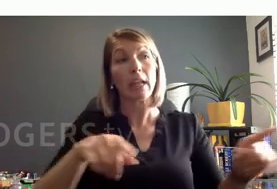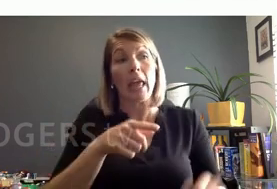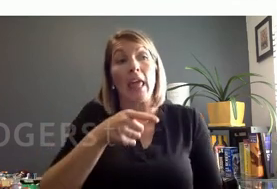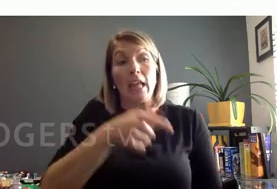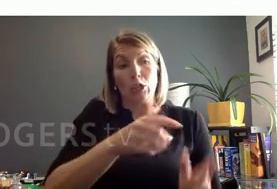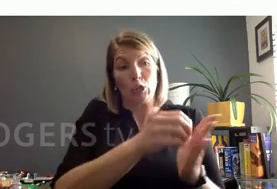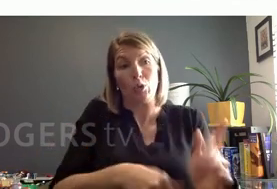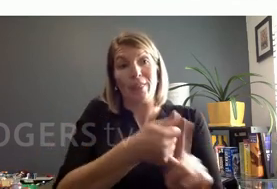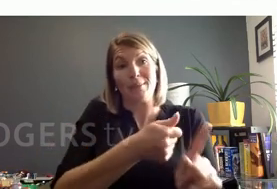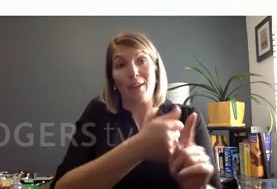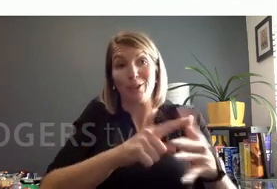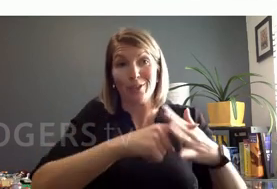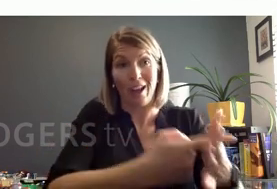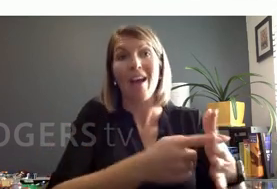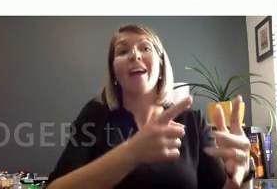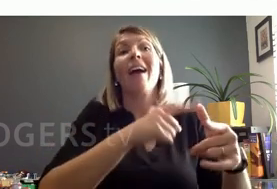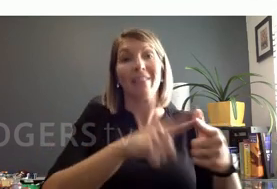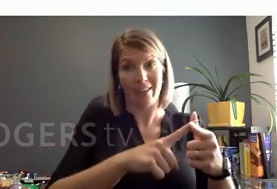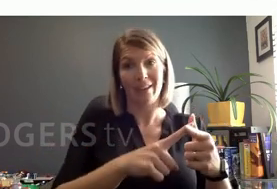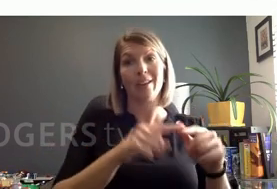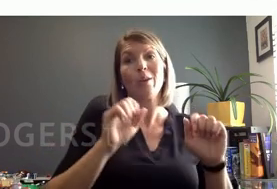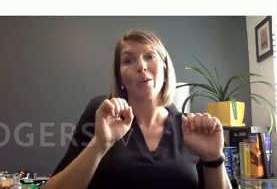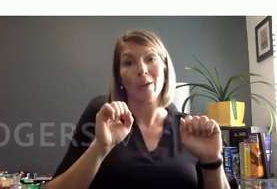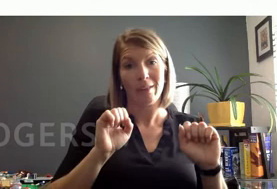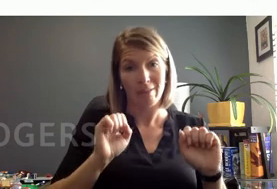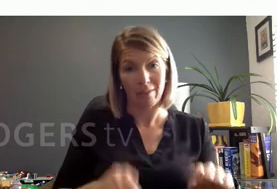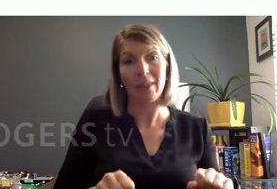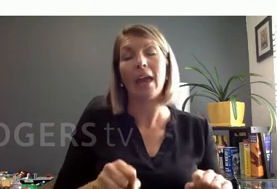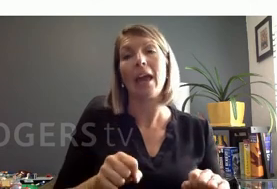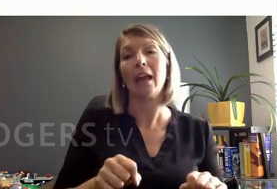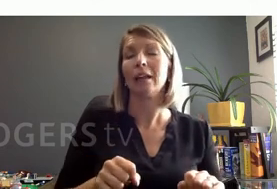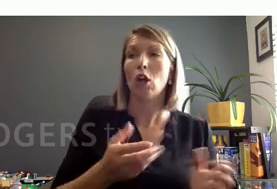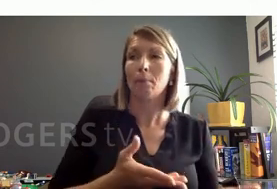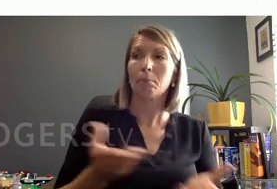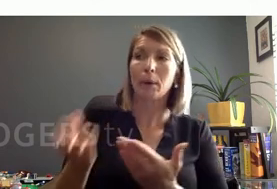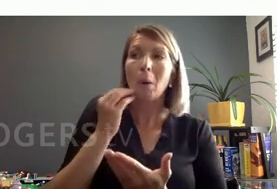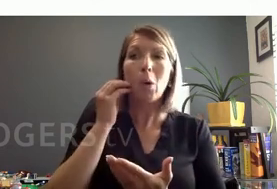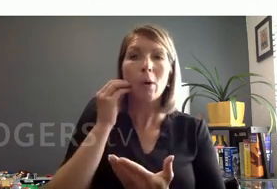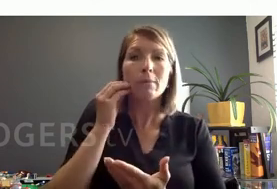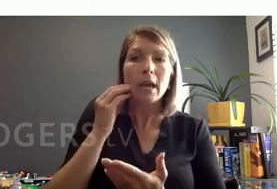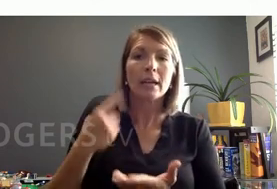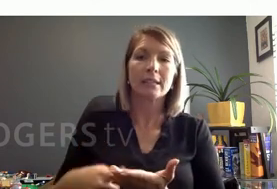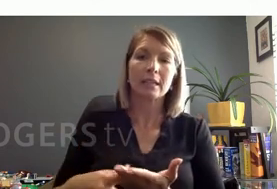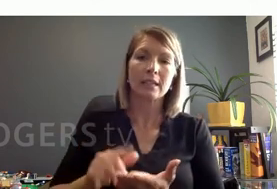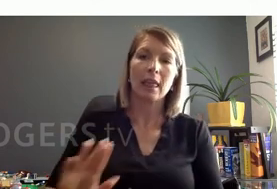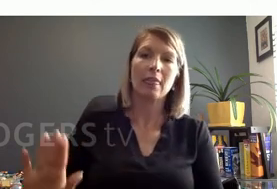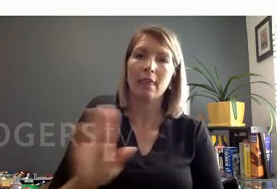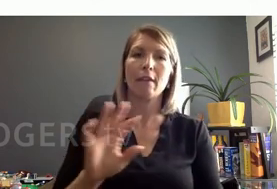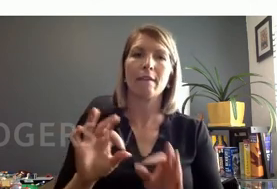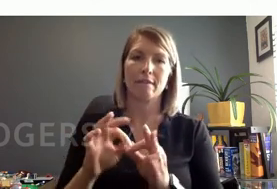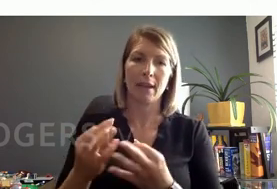a resource as well, and the students take it home and they have those conversations. Because we feel that if we're going to